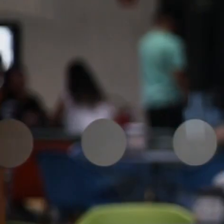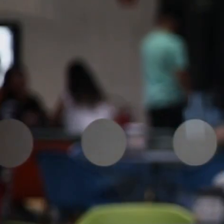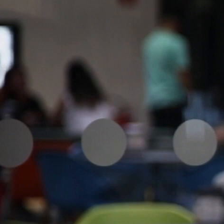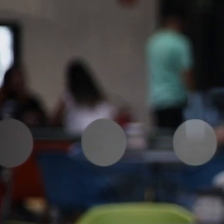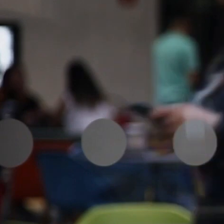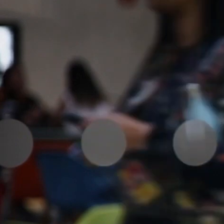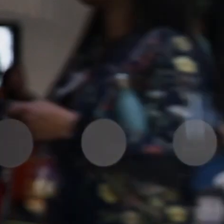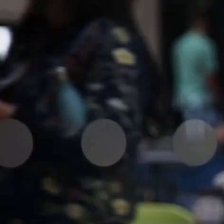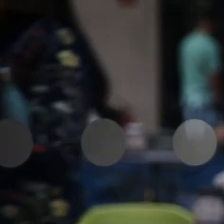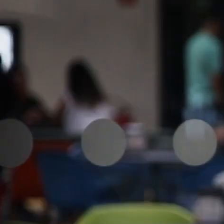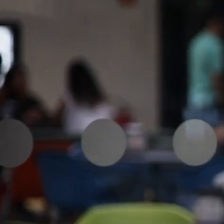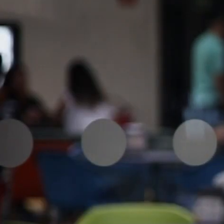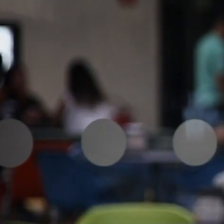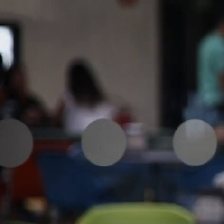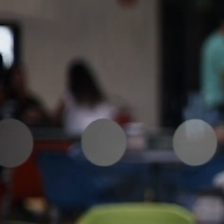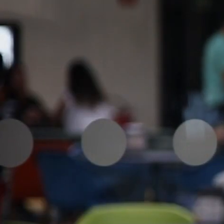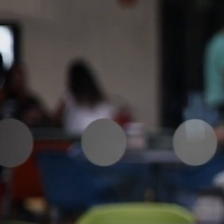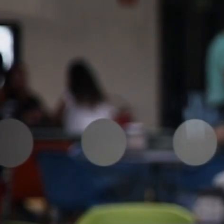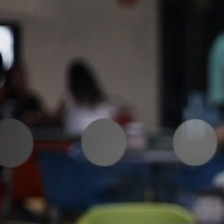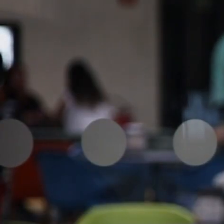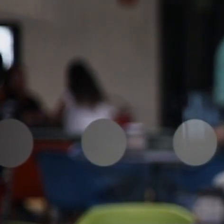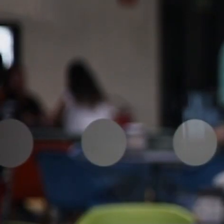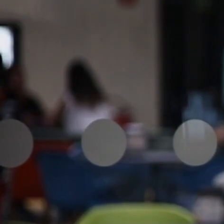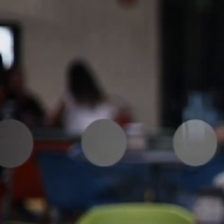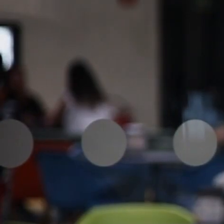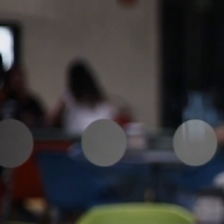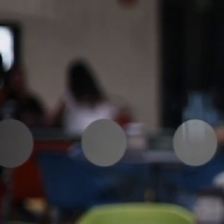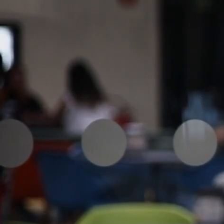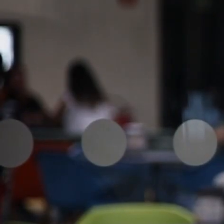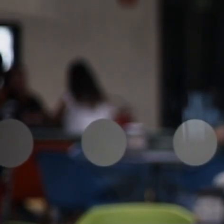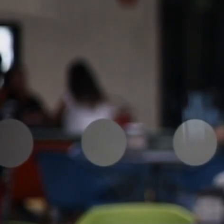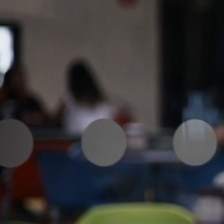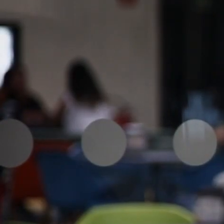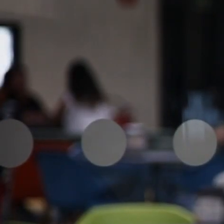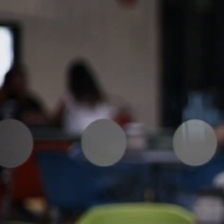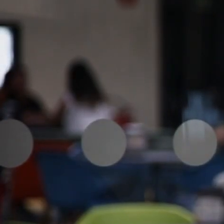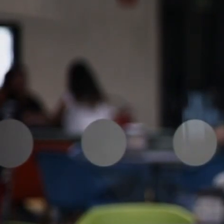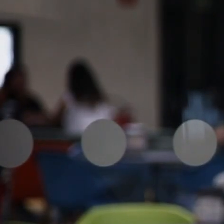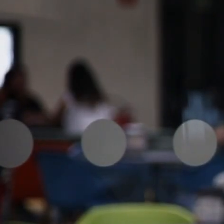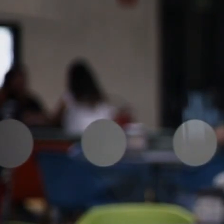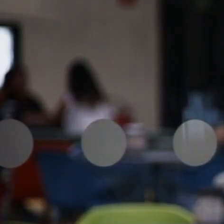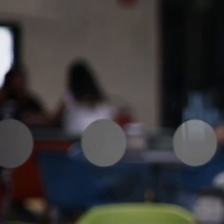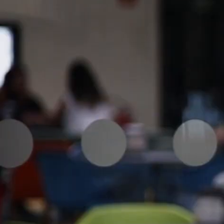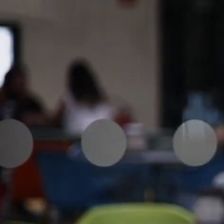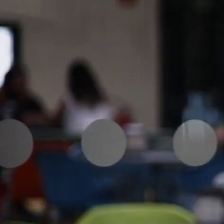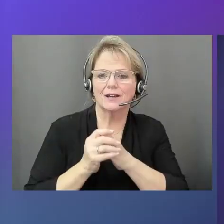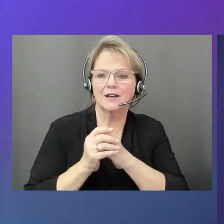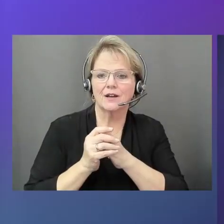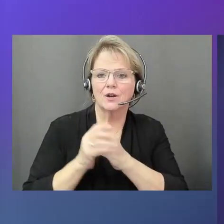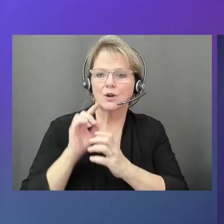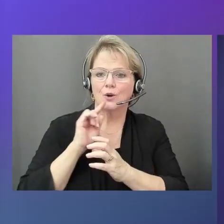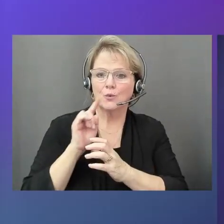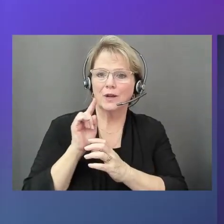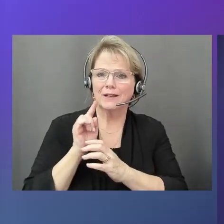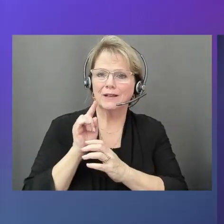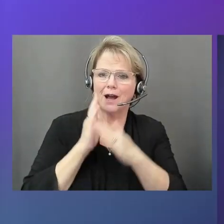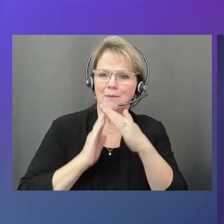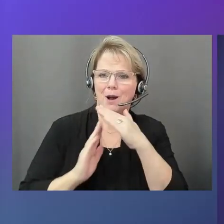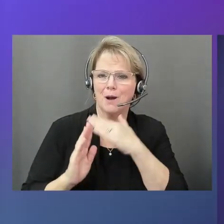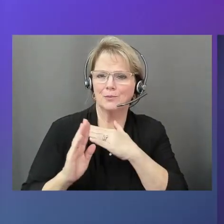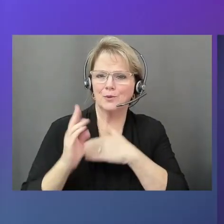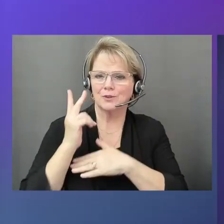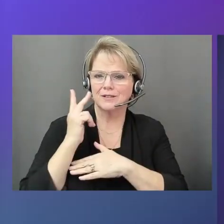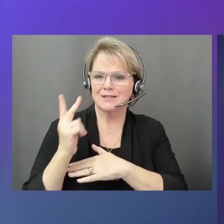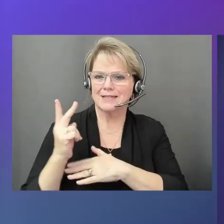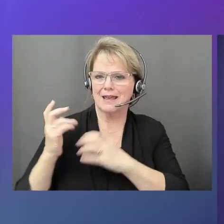convite. E é isso, estamos à disposição, sempre que preciso aí. Kind of humble to see what customers are doing these